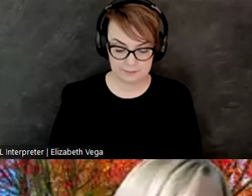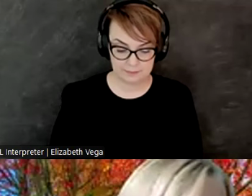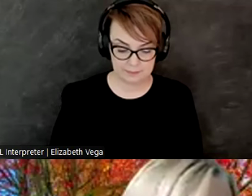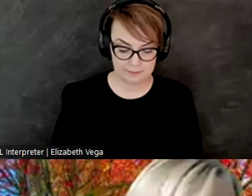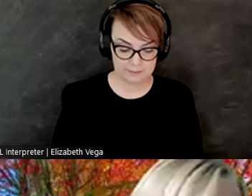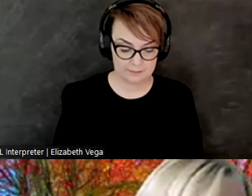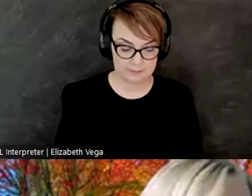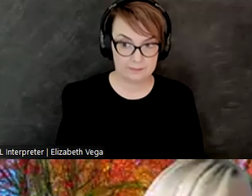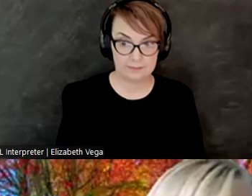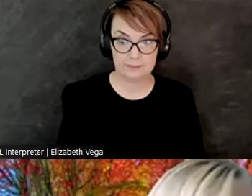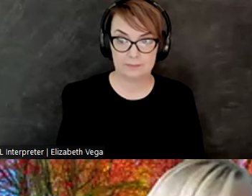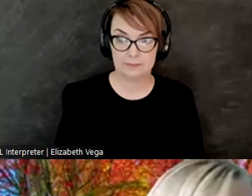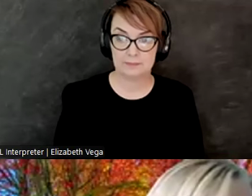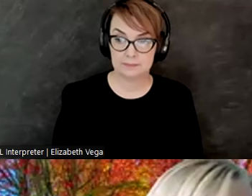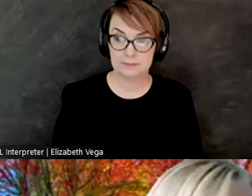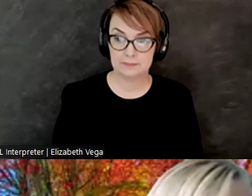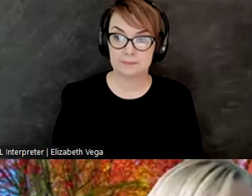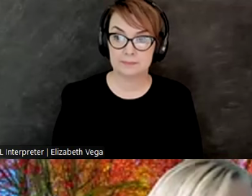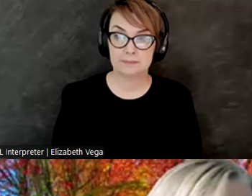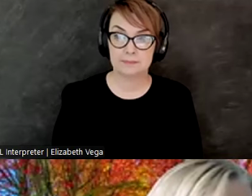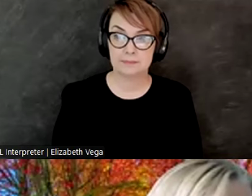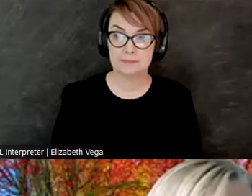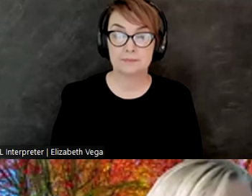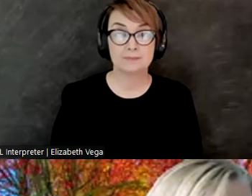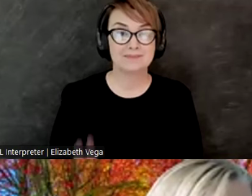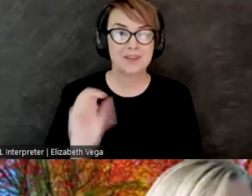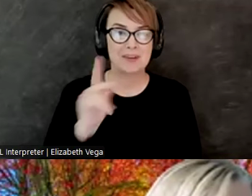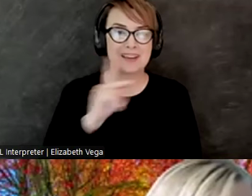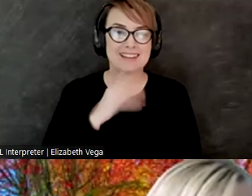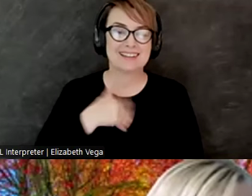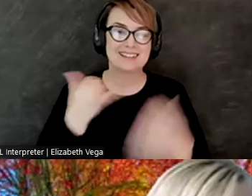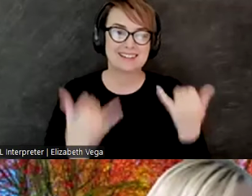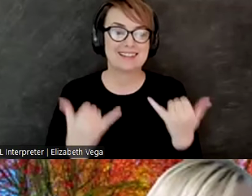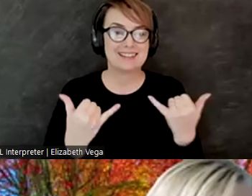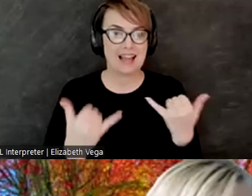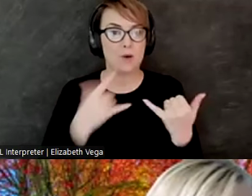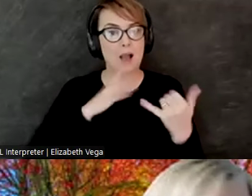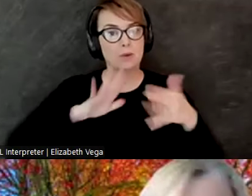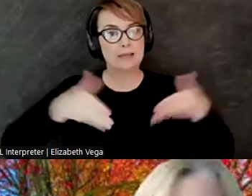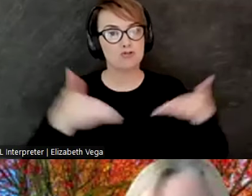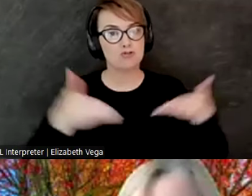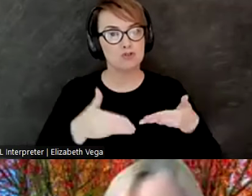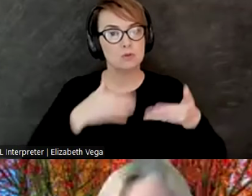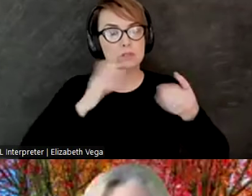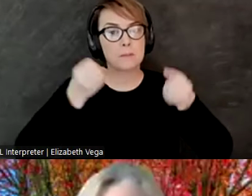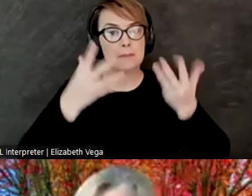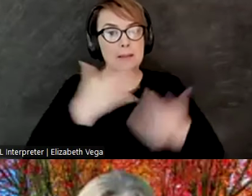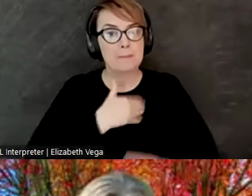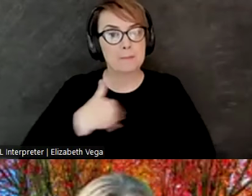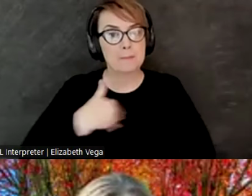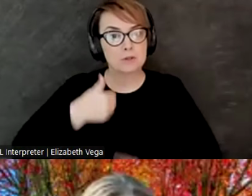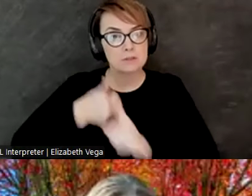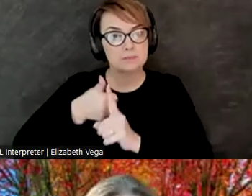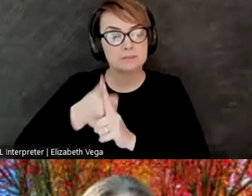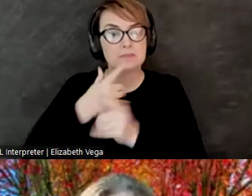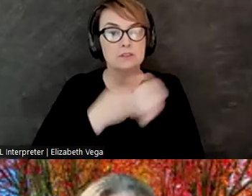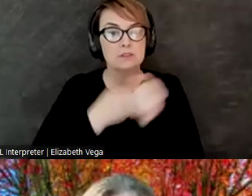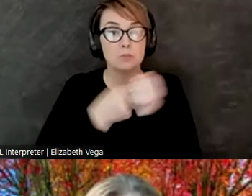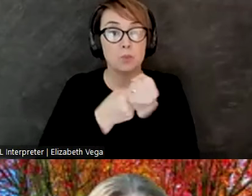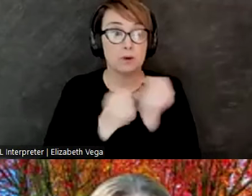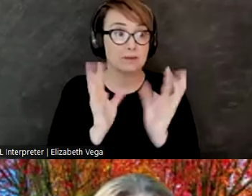So now I think I'd like to go ahead and introduce the many members who are supporting this meeting today.